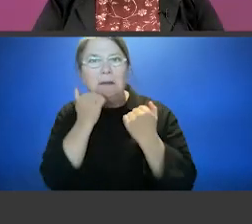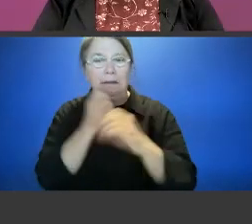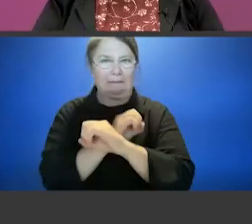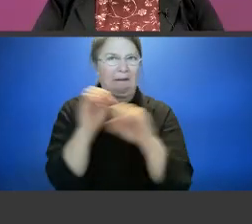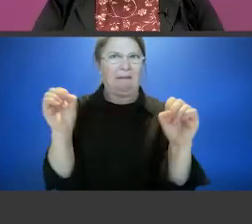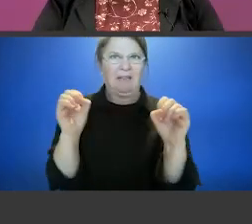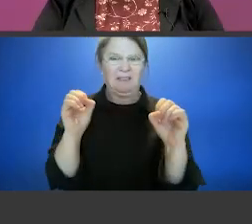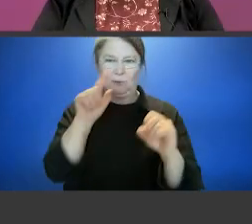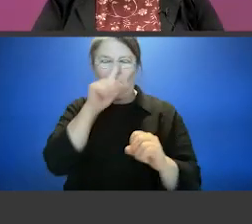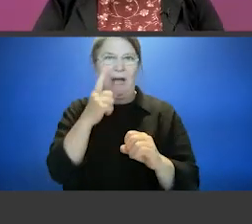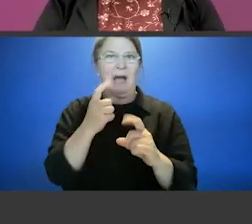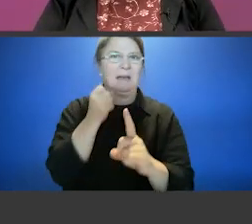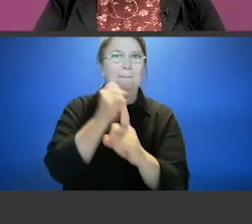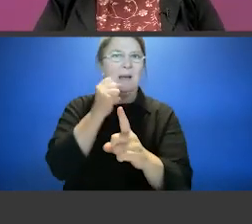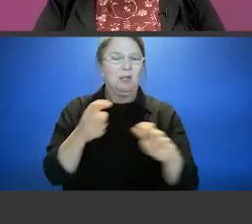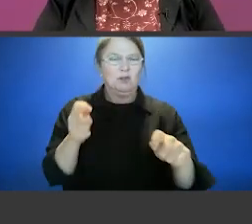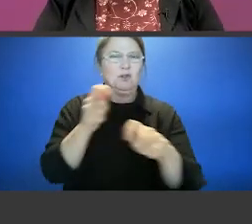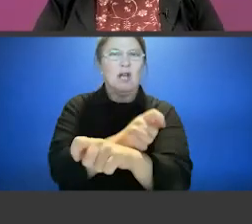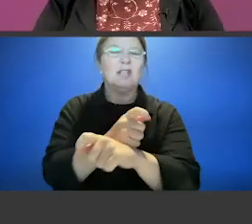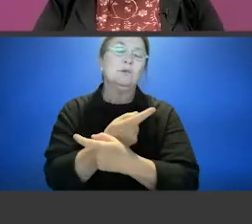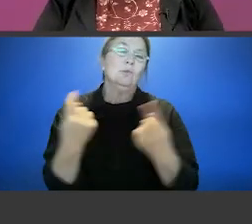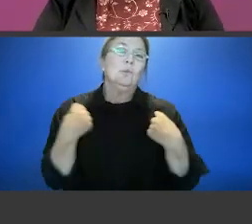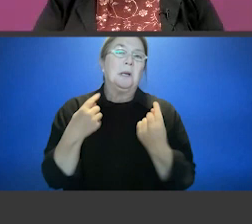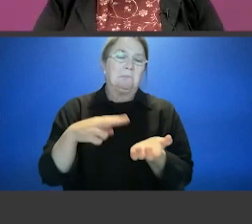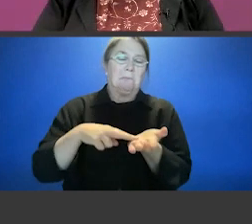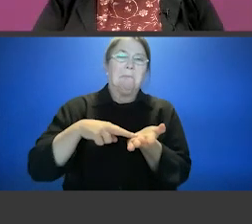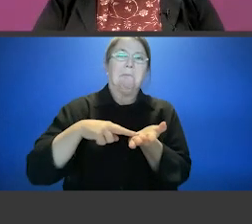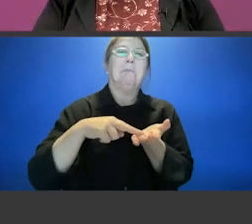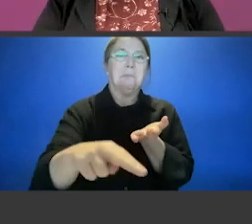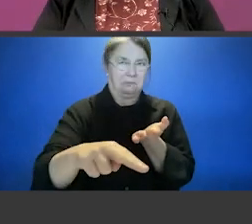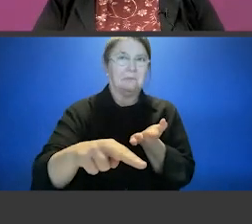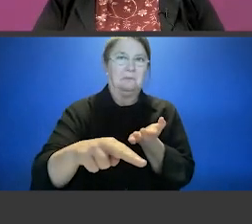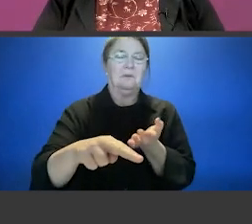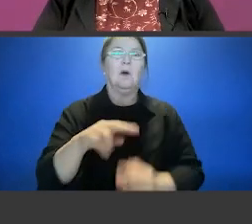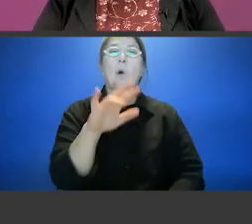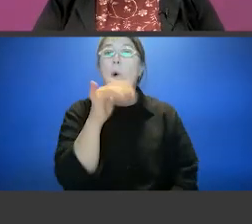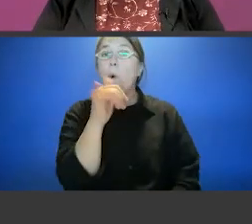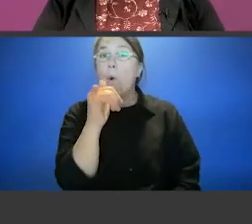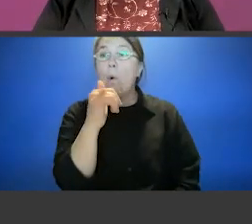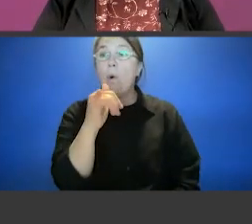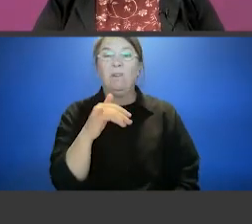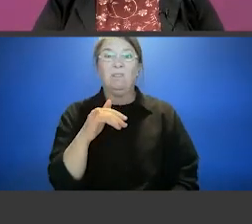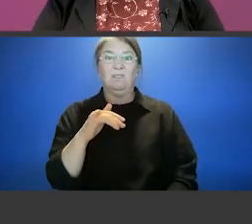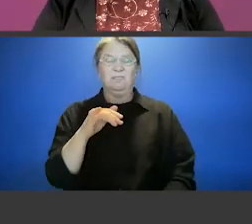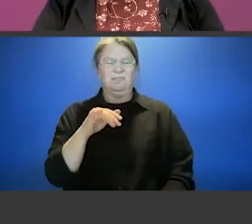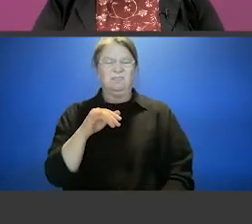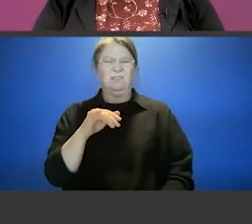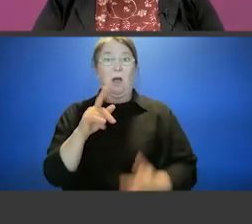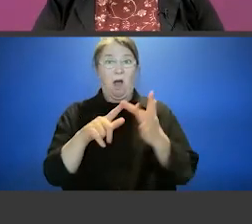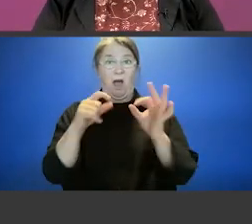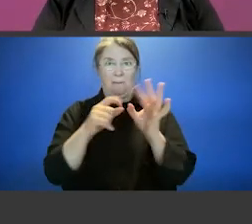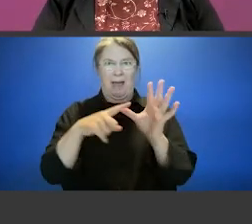investigation. Another reason is the complaint is not within IBAC jurisdiction,